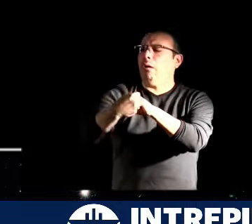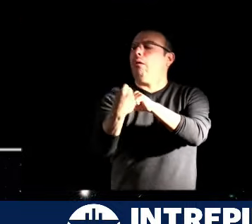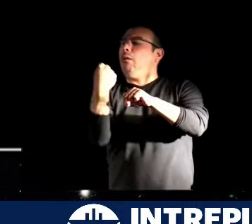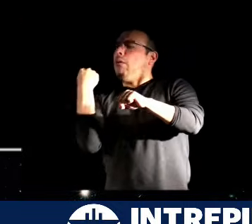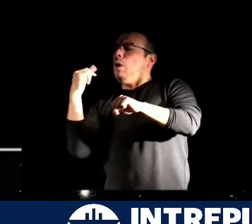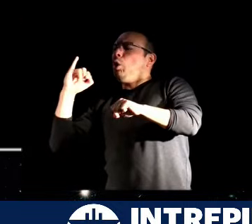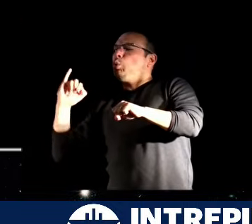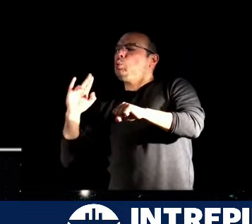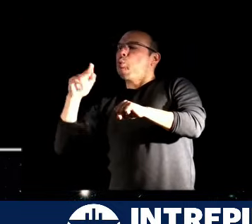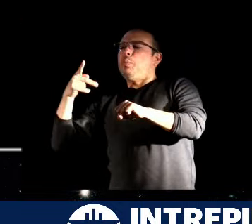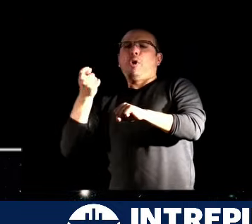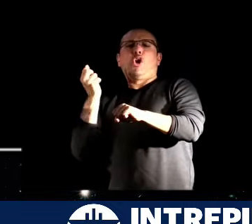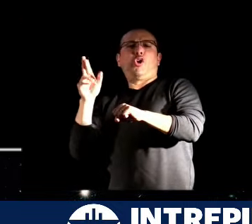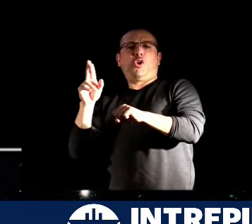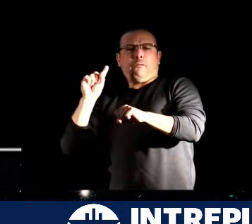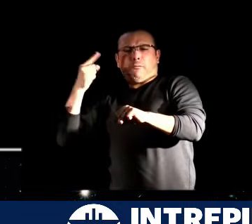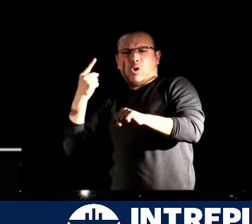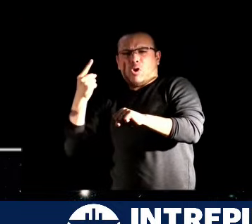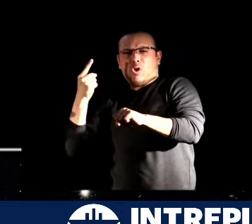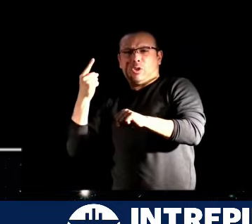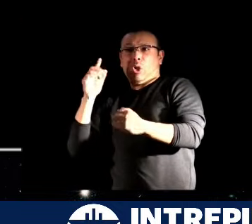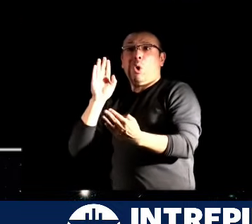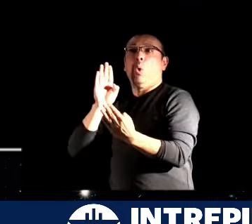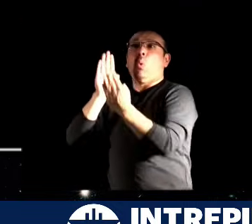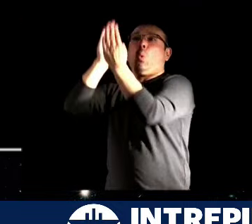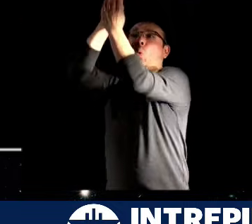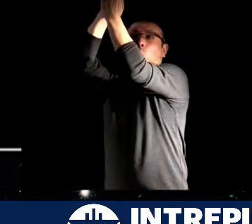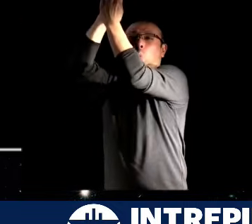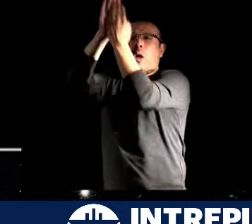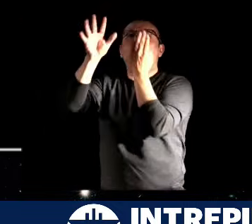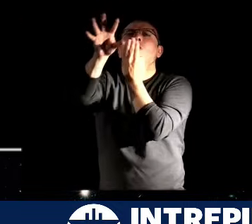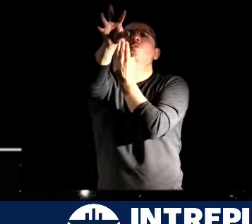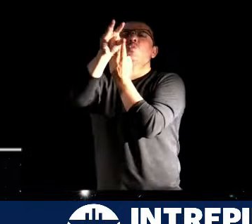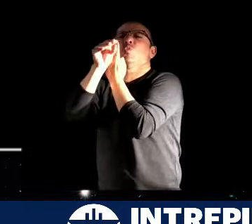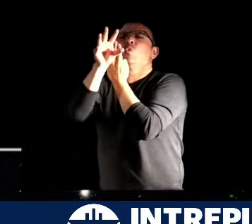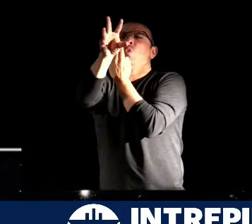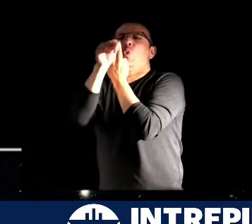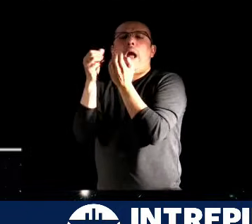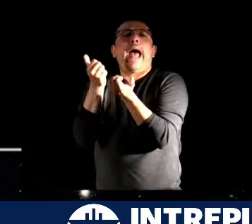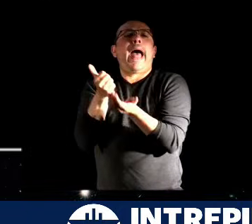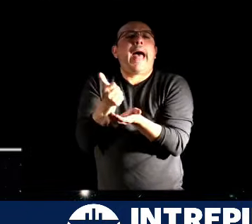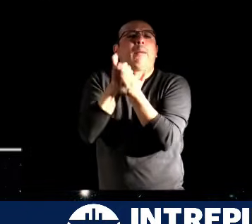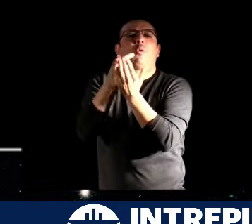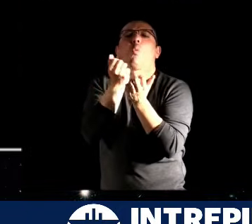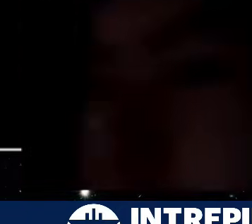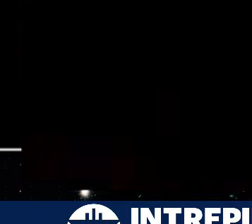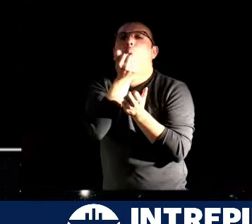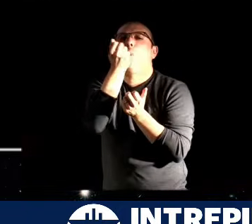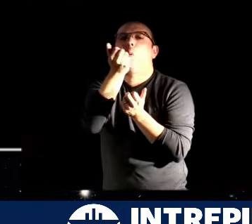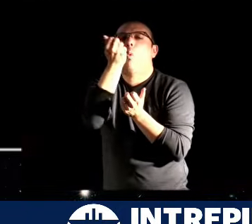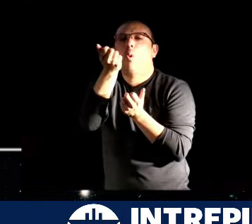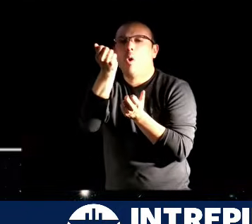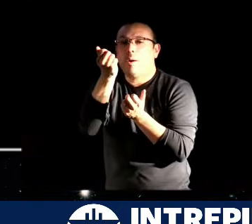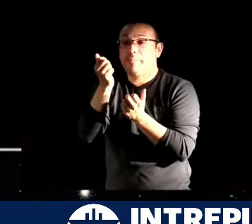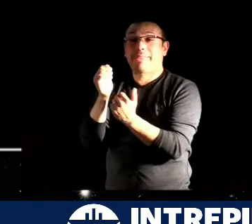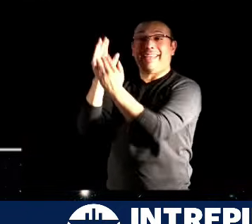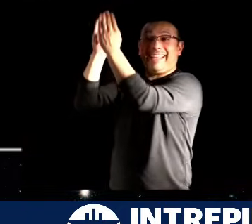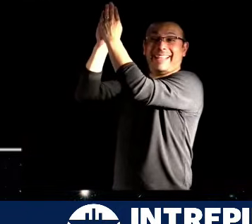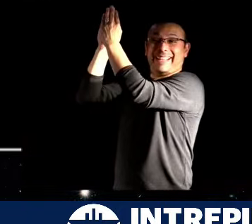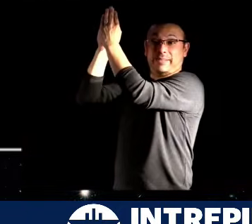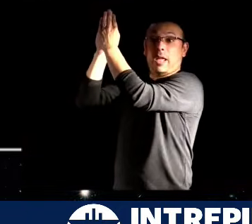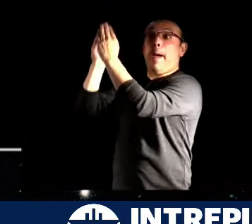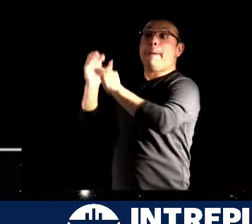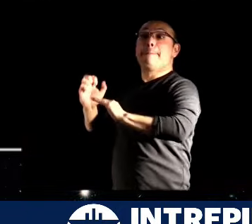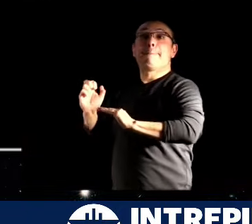to keep it hot because heating your spacecraft takes power. Well, that's kind of hard because then when you get a little closer to the